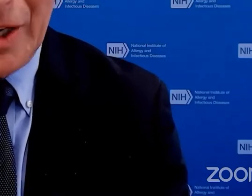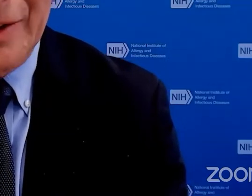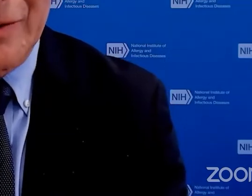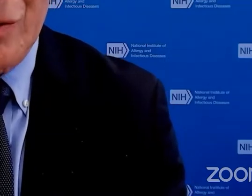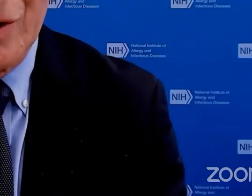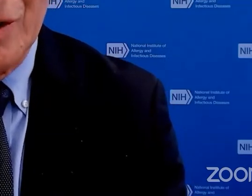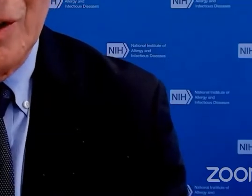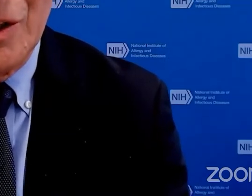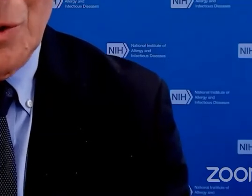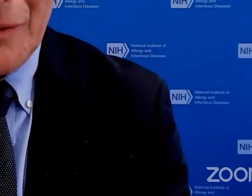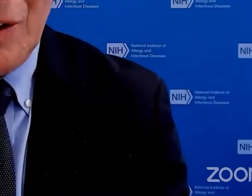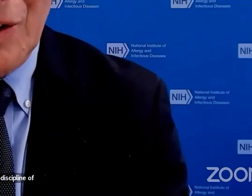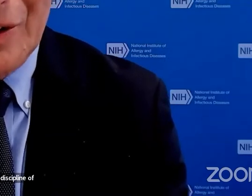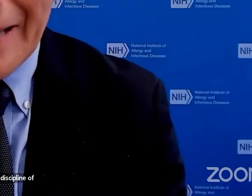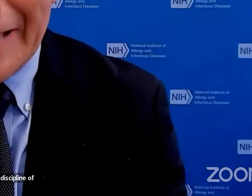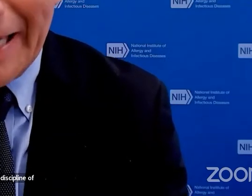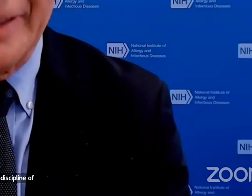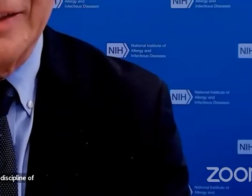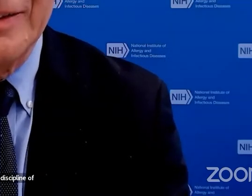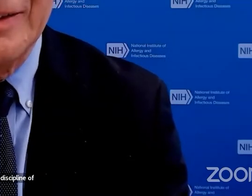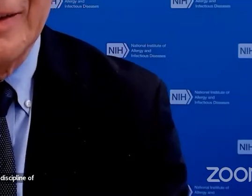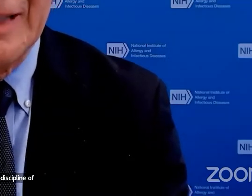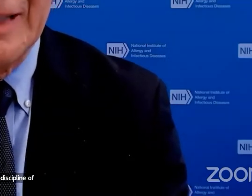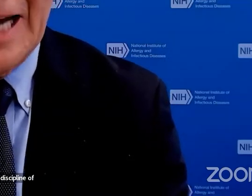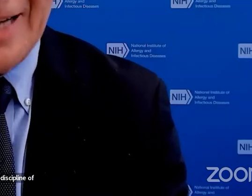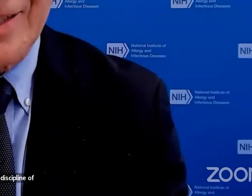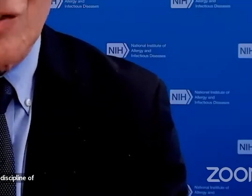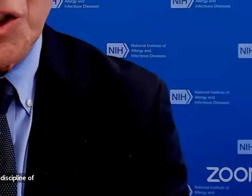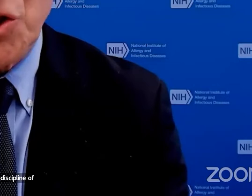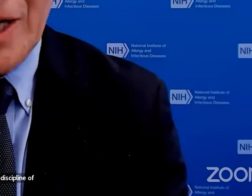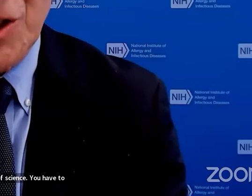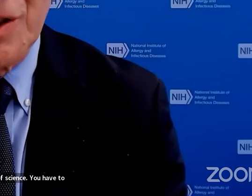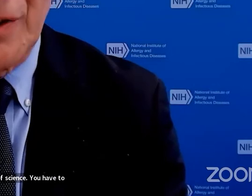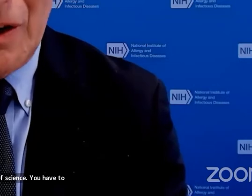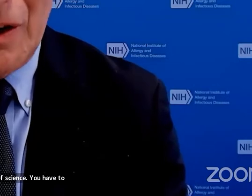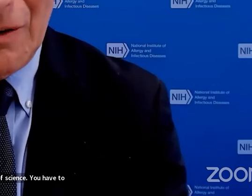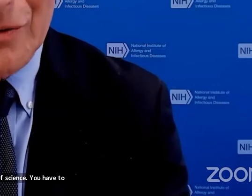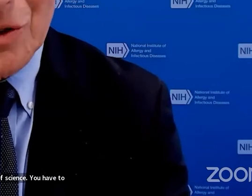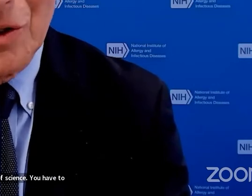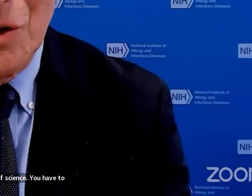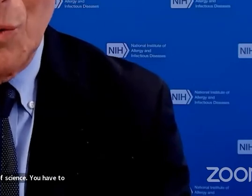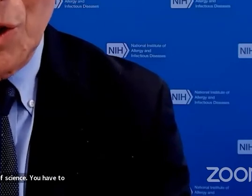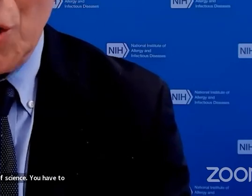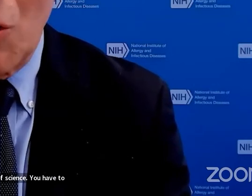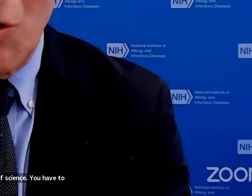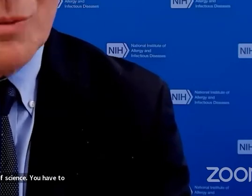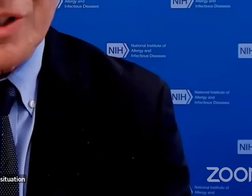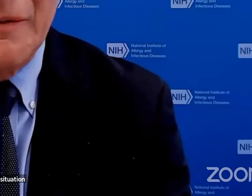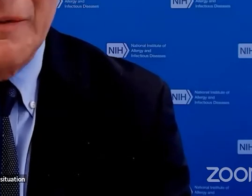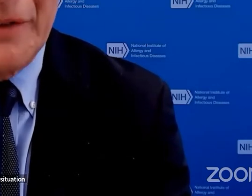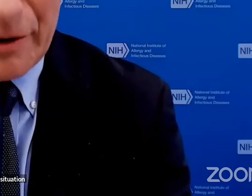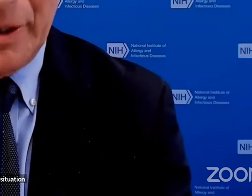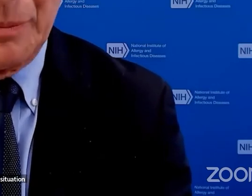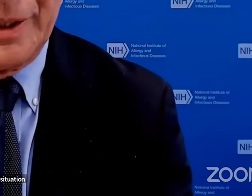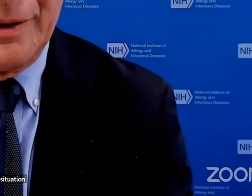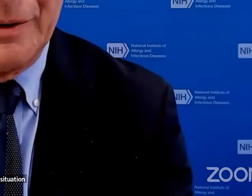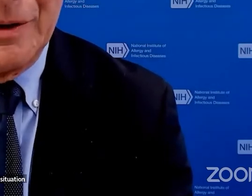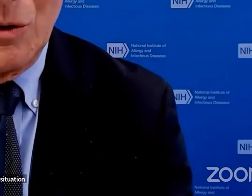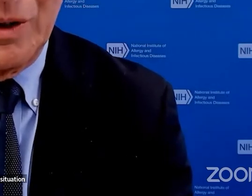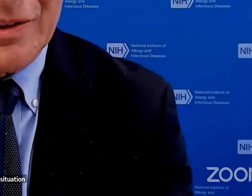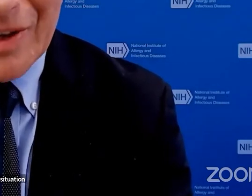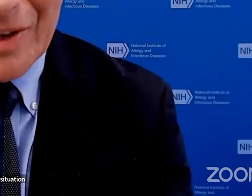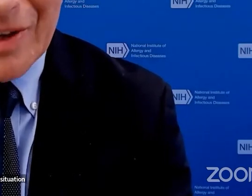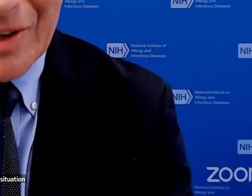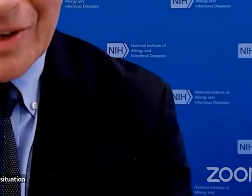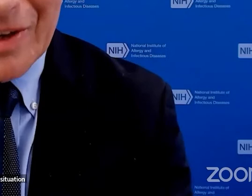the discipline of science you have to collect data as the situation evolves which almost invariably